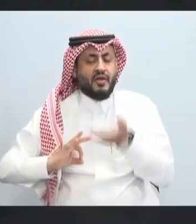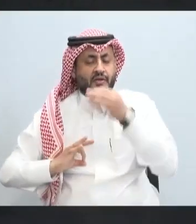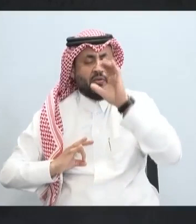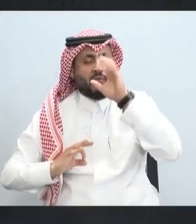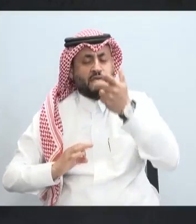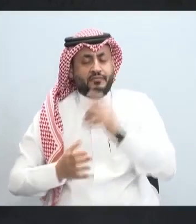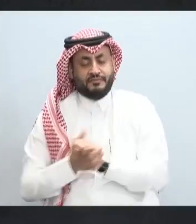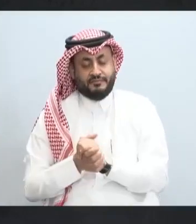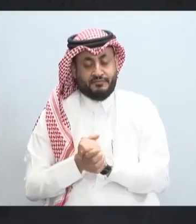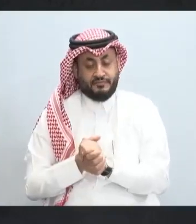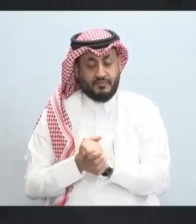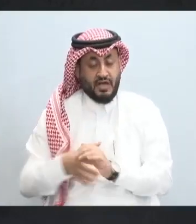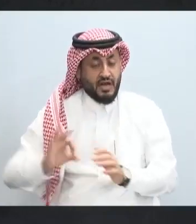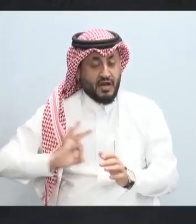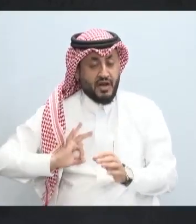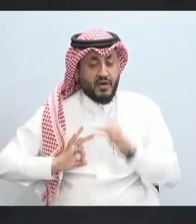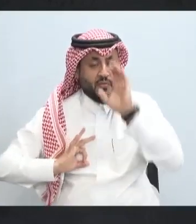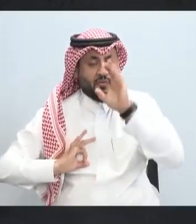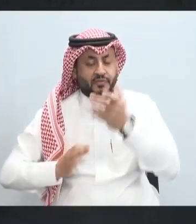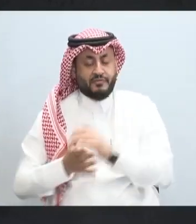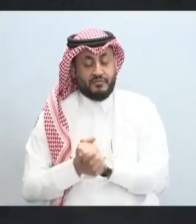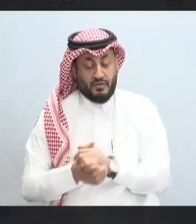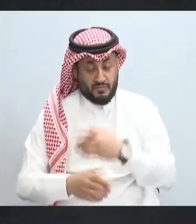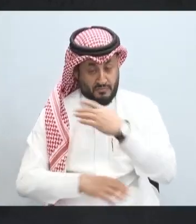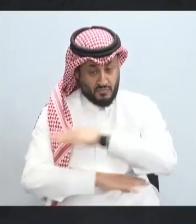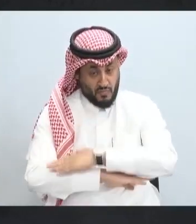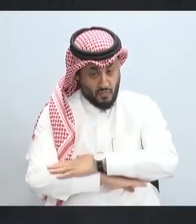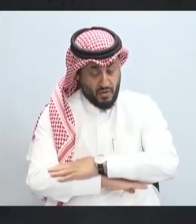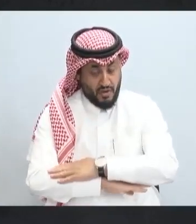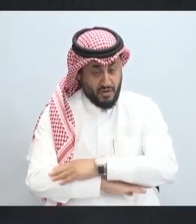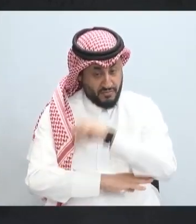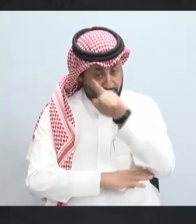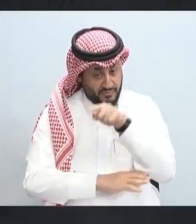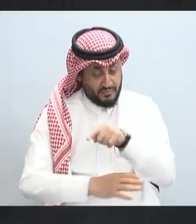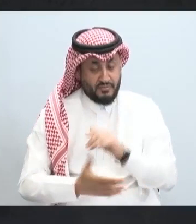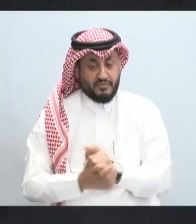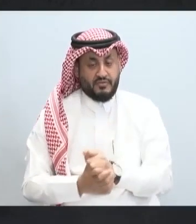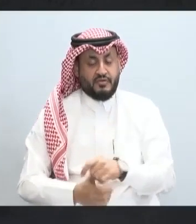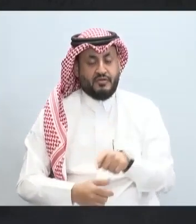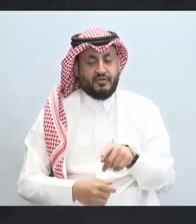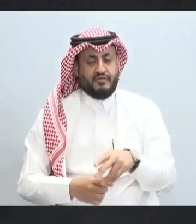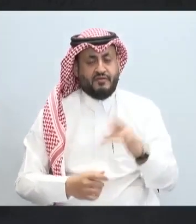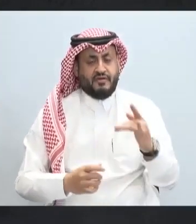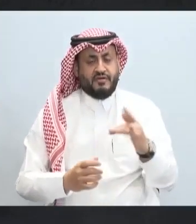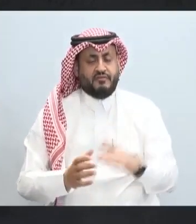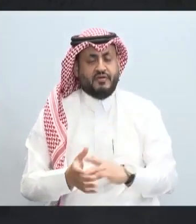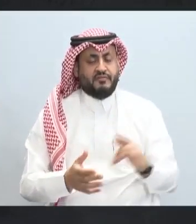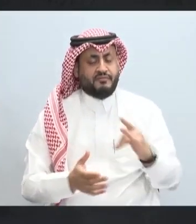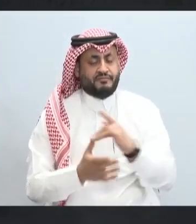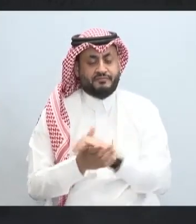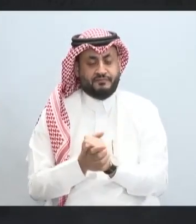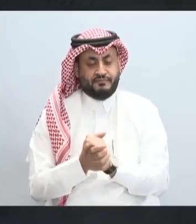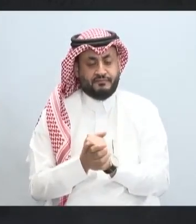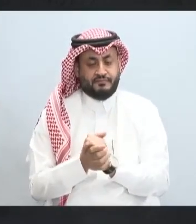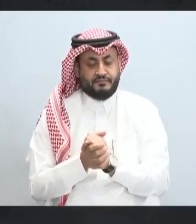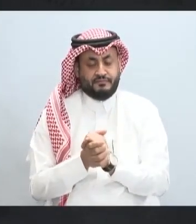This is very important that we use this polite question when we ask a passenger about